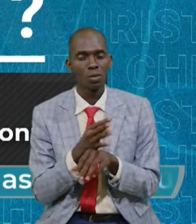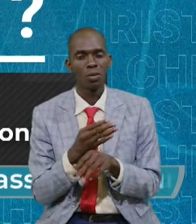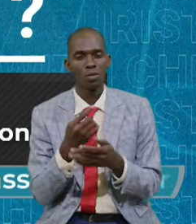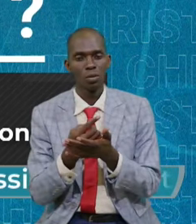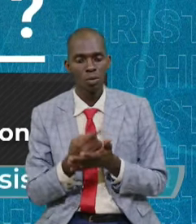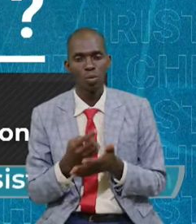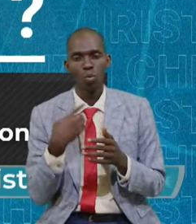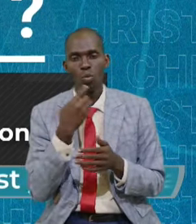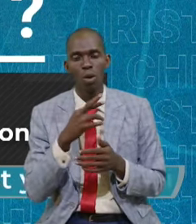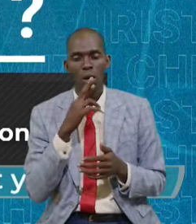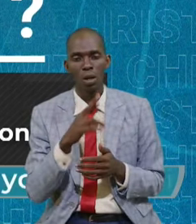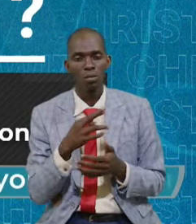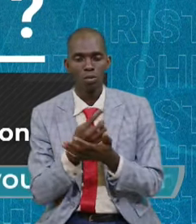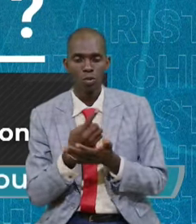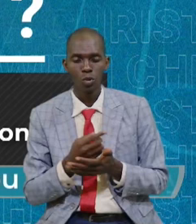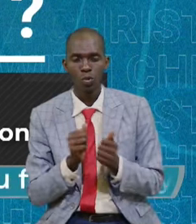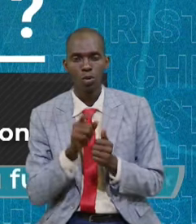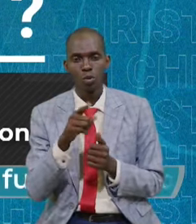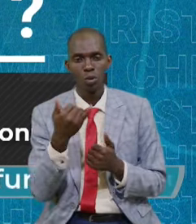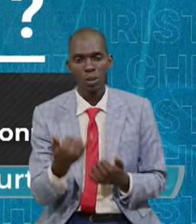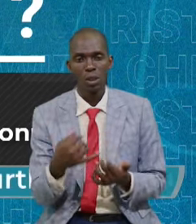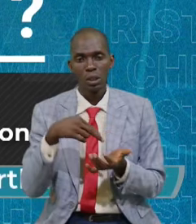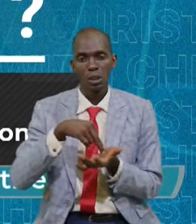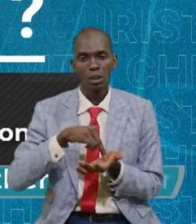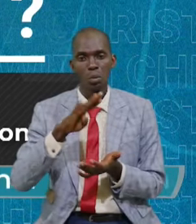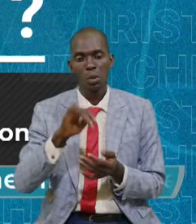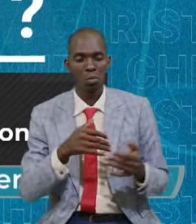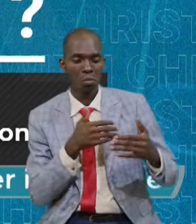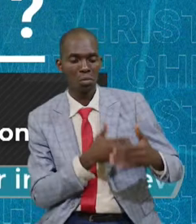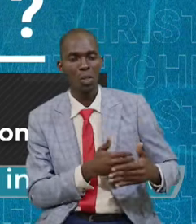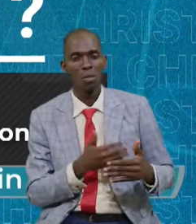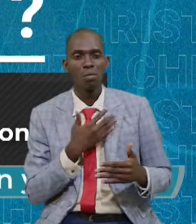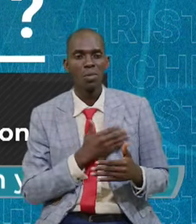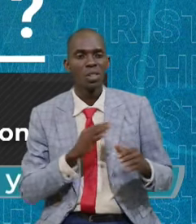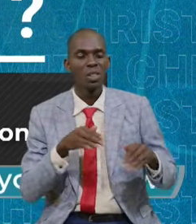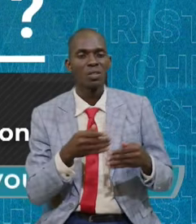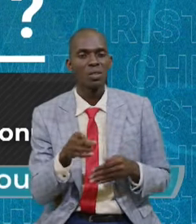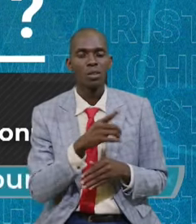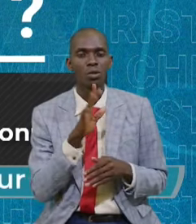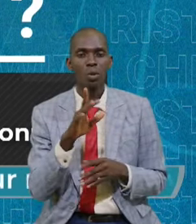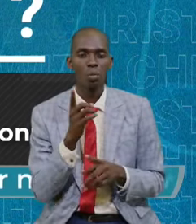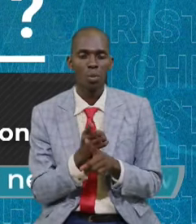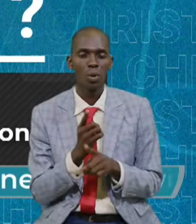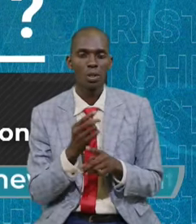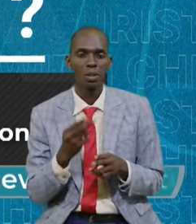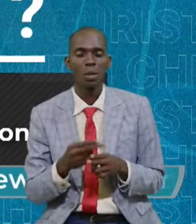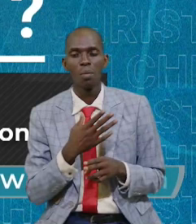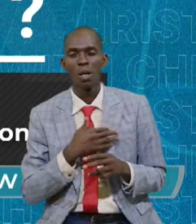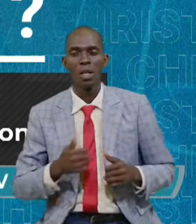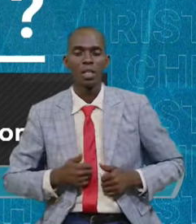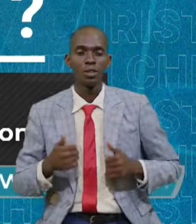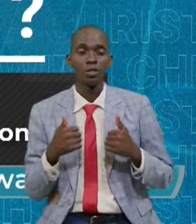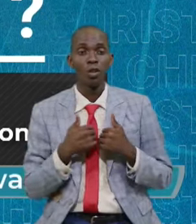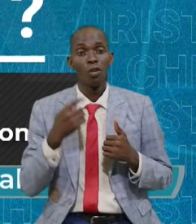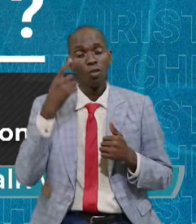now. Give them your correct name and your correct address. For those of you who are living